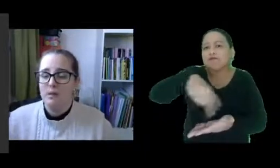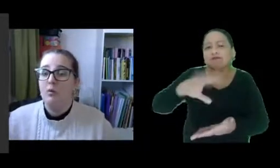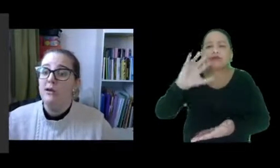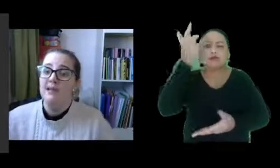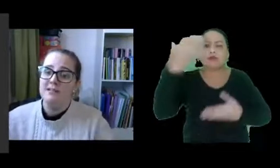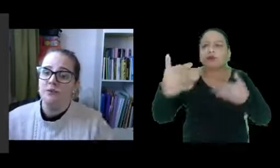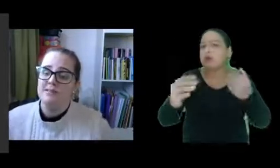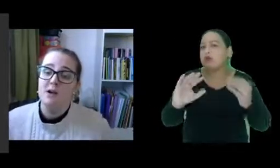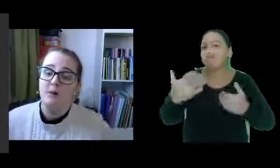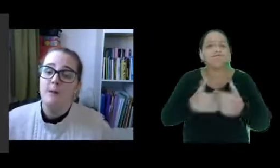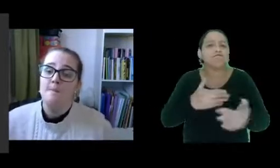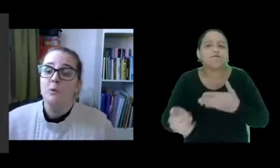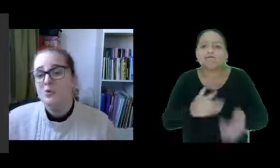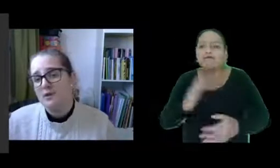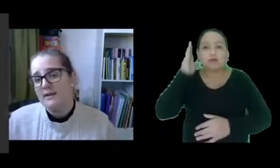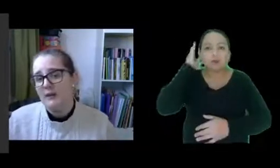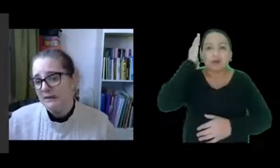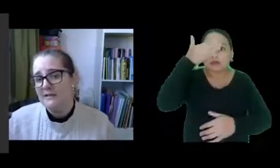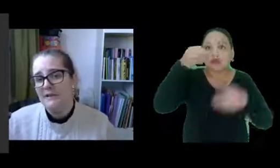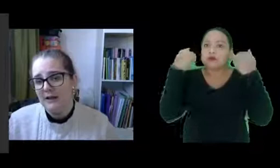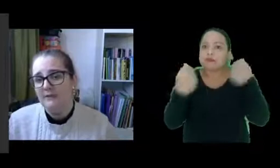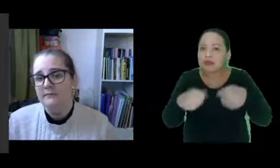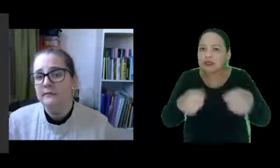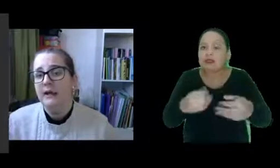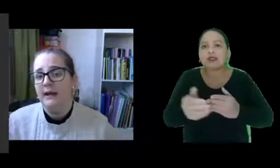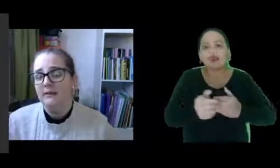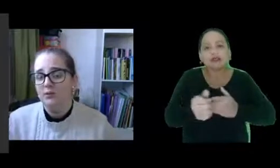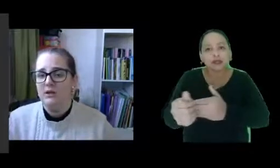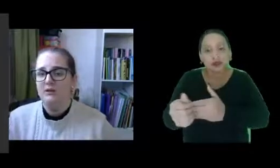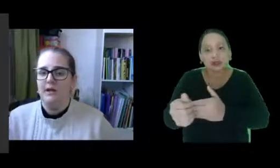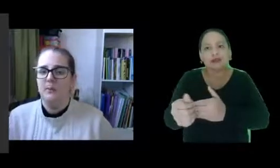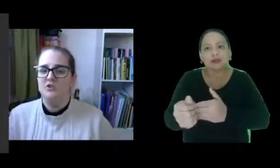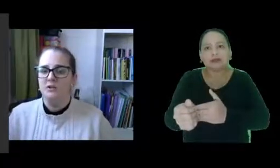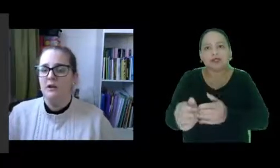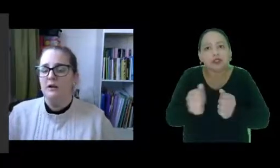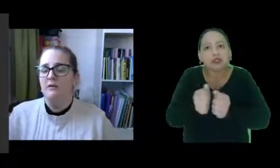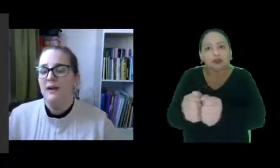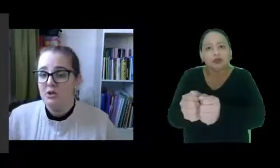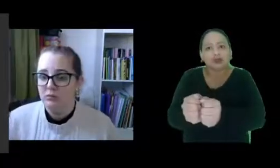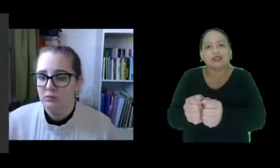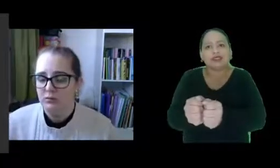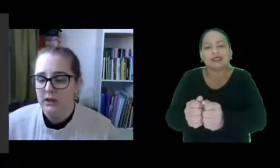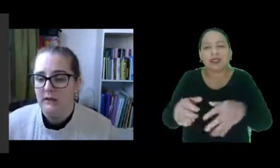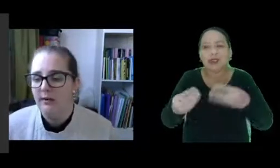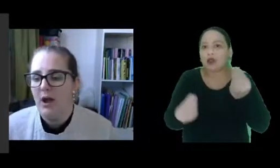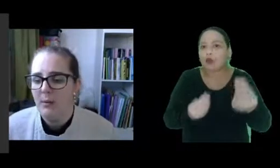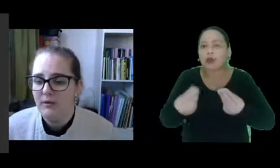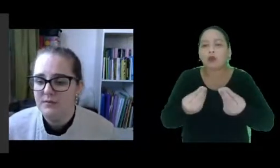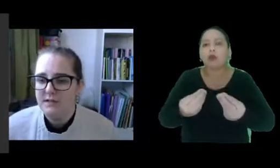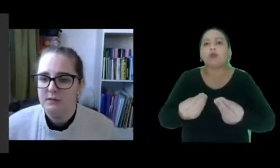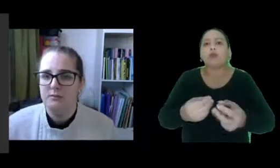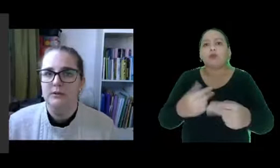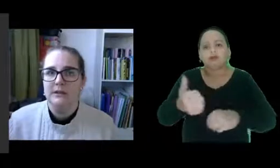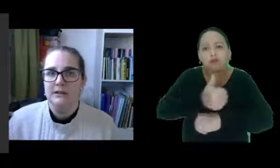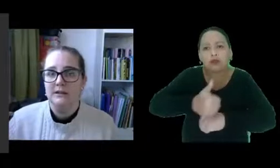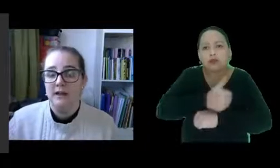any situation, the deafblind person needs an interpreter guide to accompany him. So it's a function